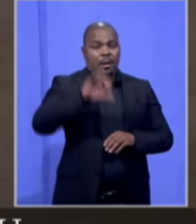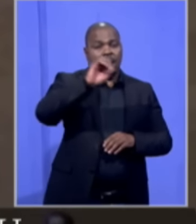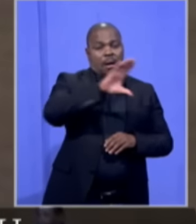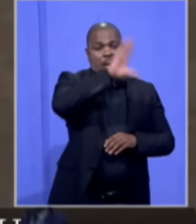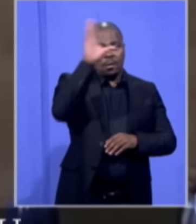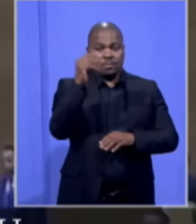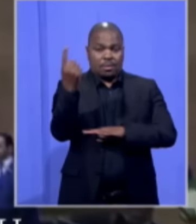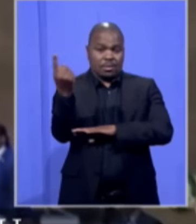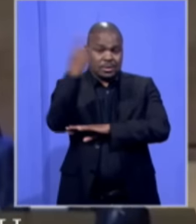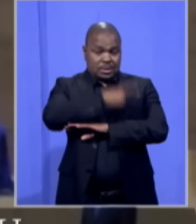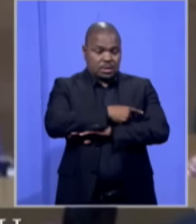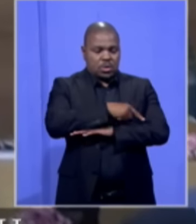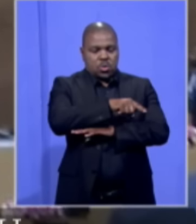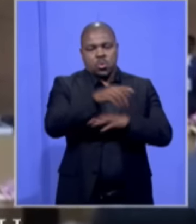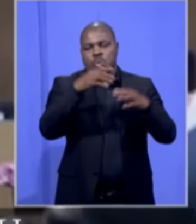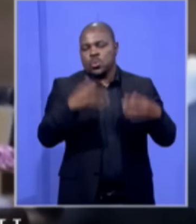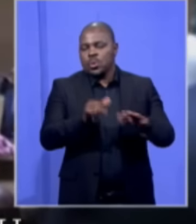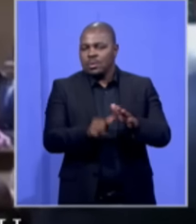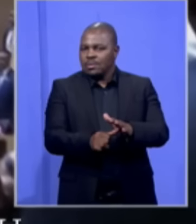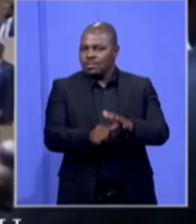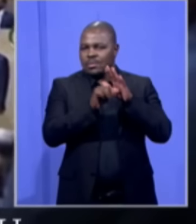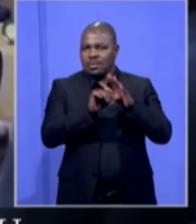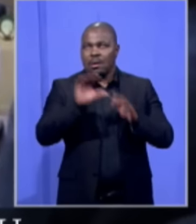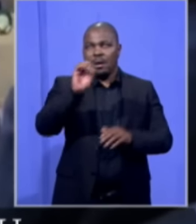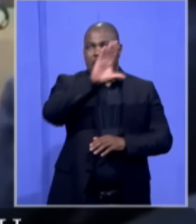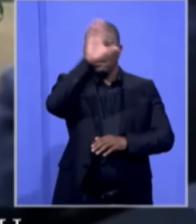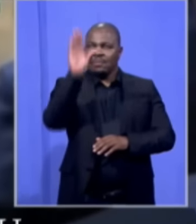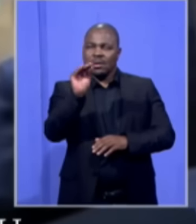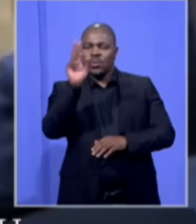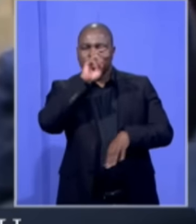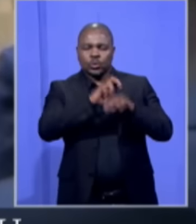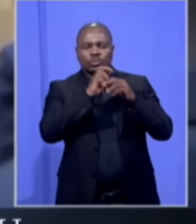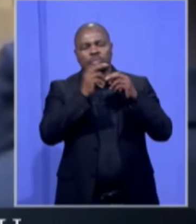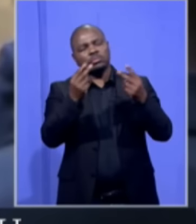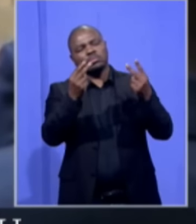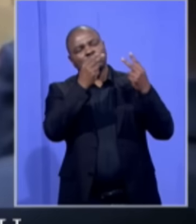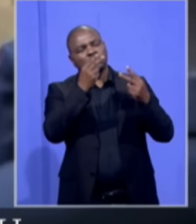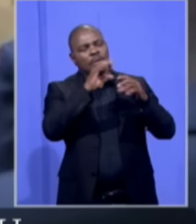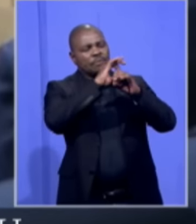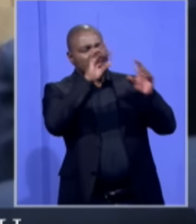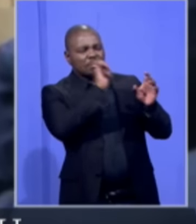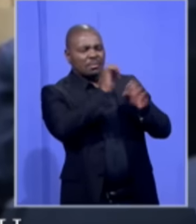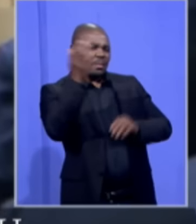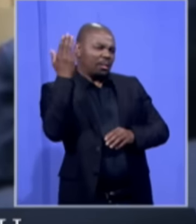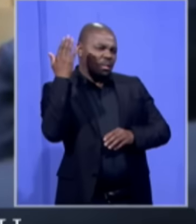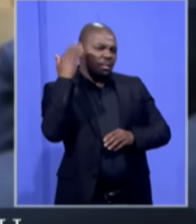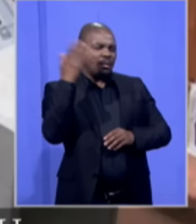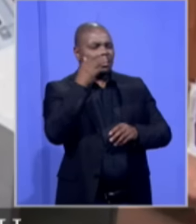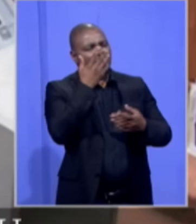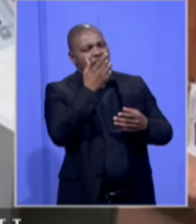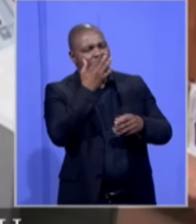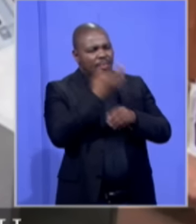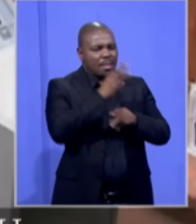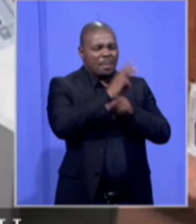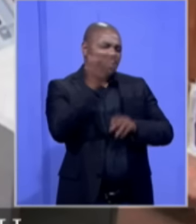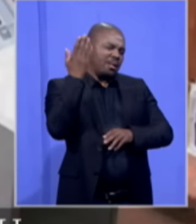moment for the continent to reflect on the vision of our founding fathers and mothers. They